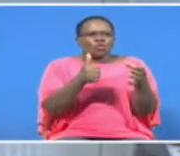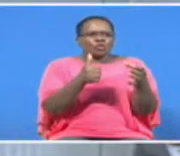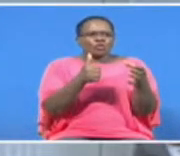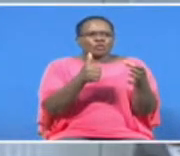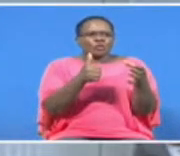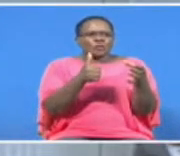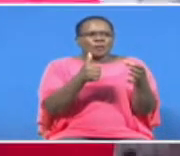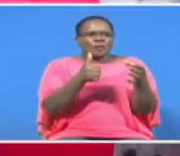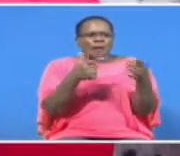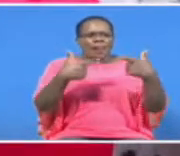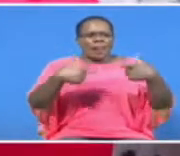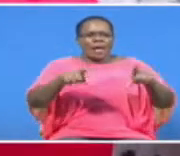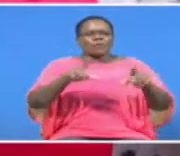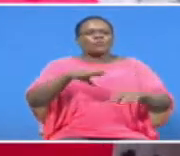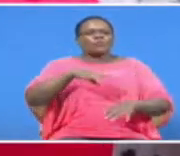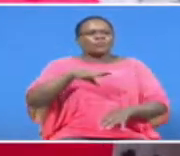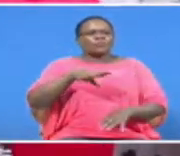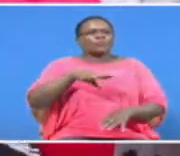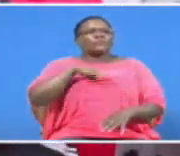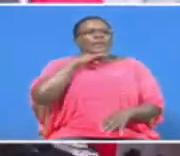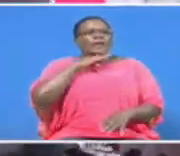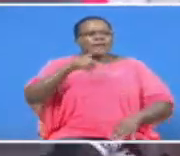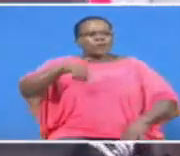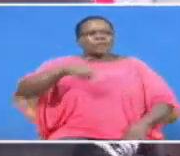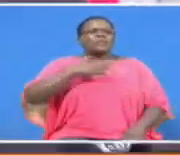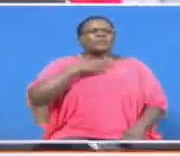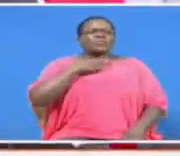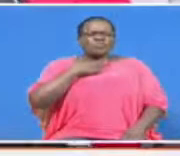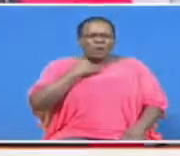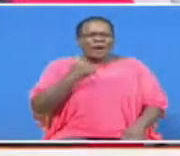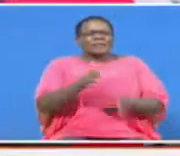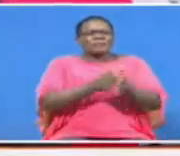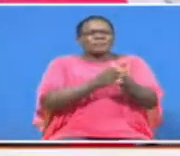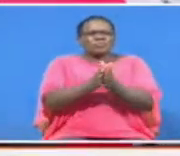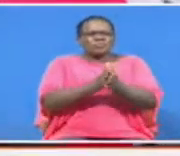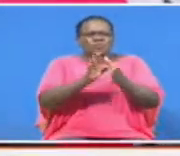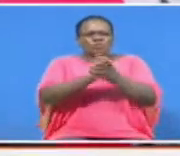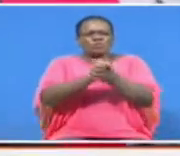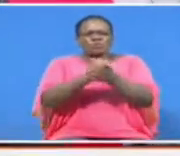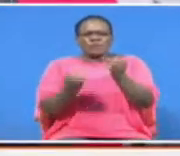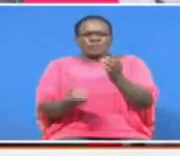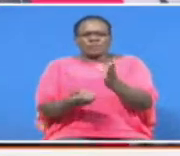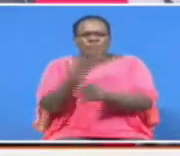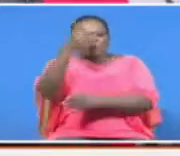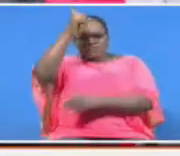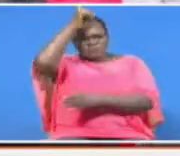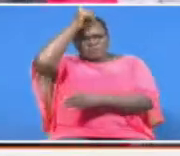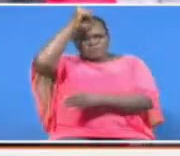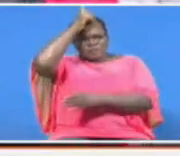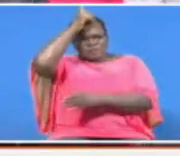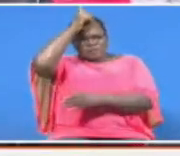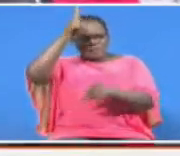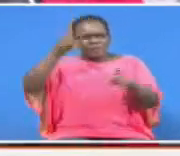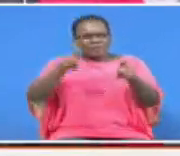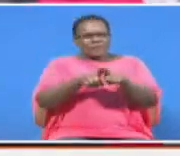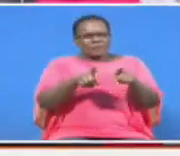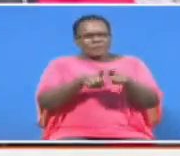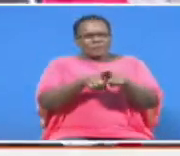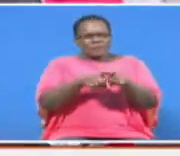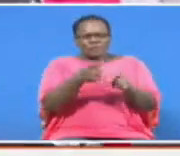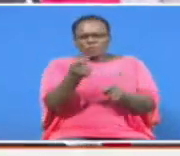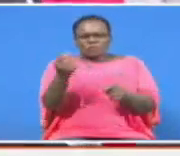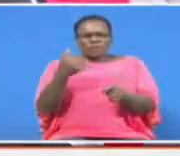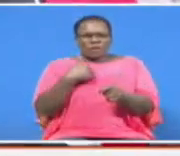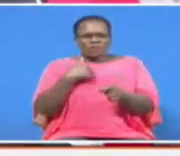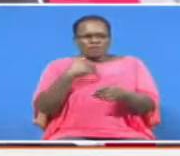die. Sisi tungetaka sana sana Jubilee amuke, tutaingia mashinani na ile mgogoro ambayo iko kidogo kidogo